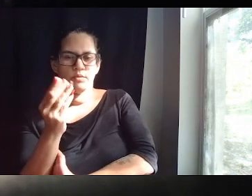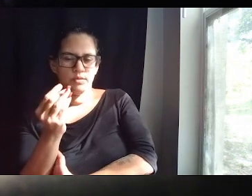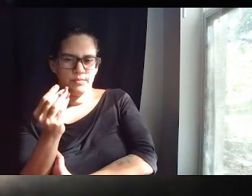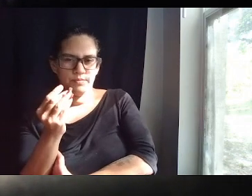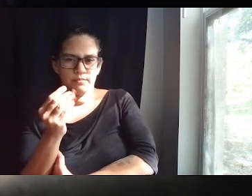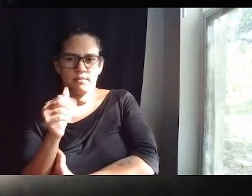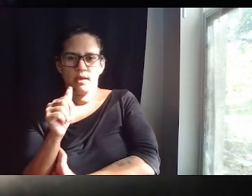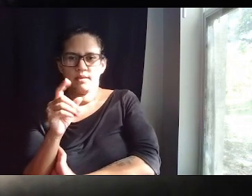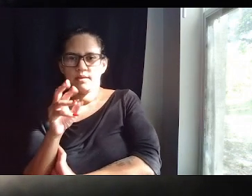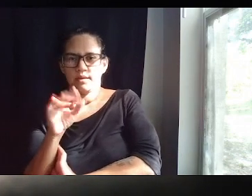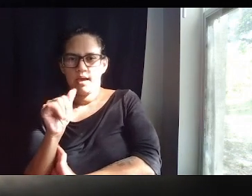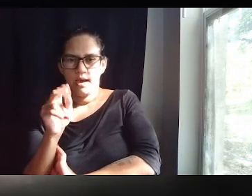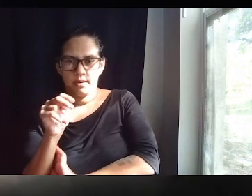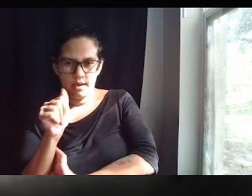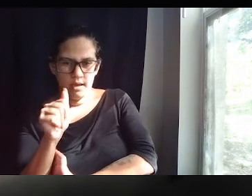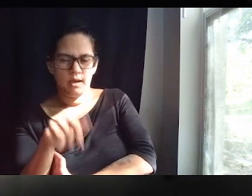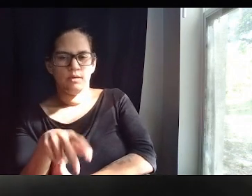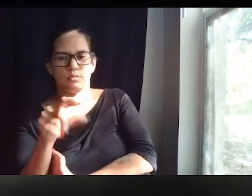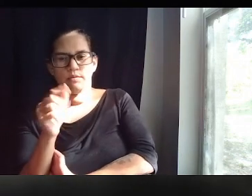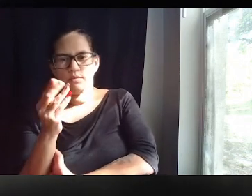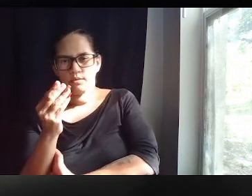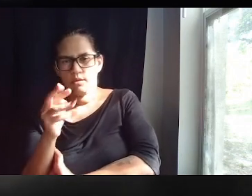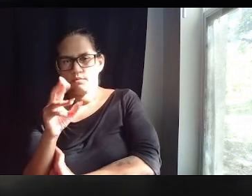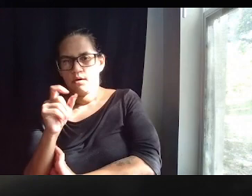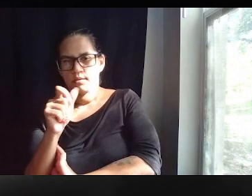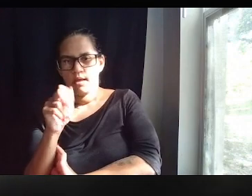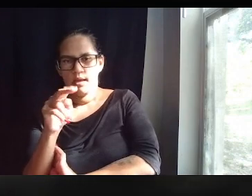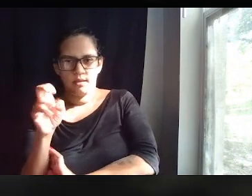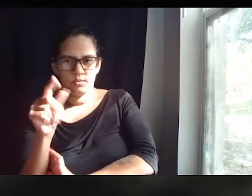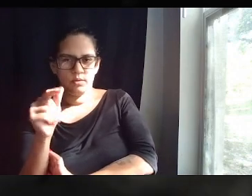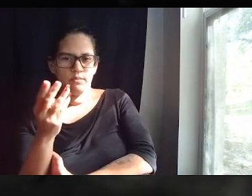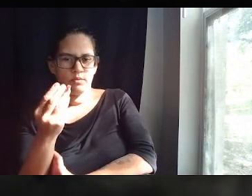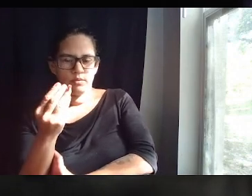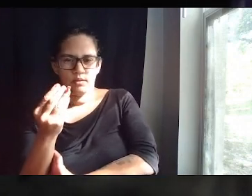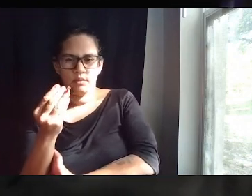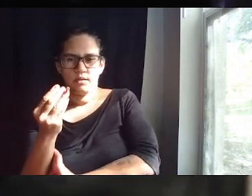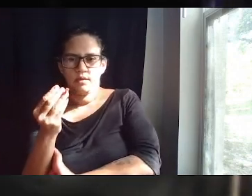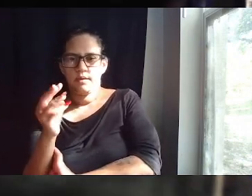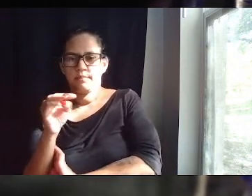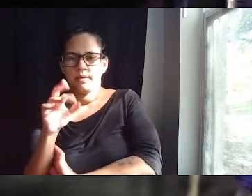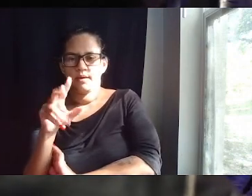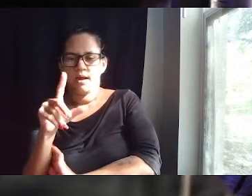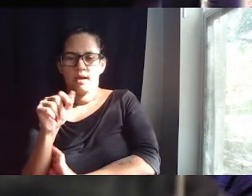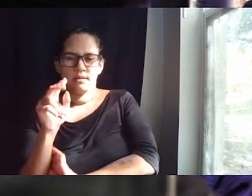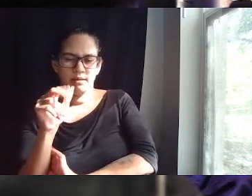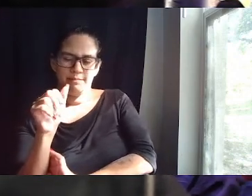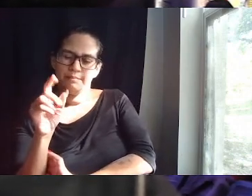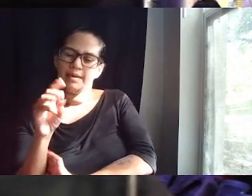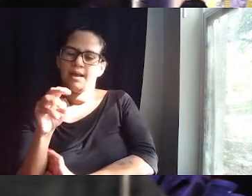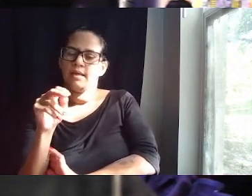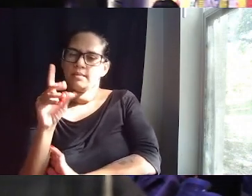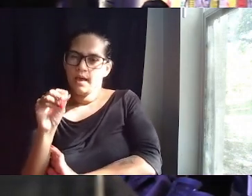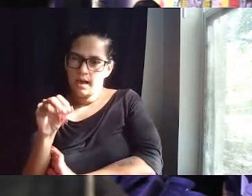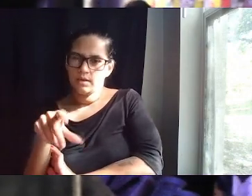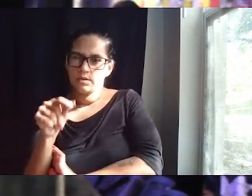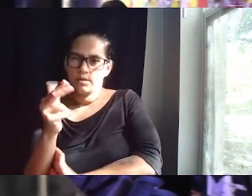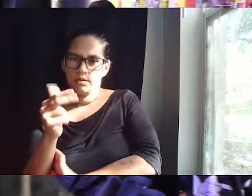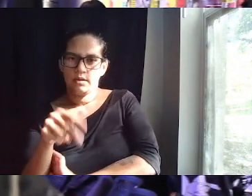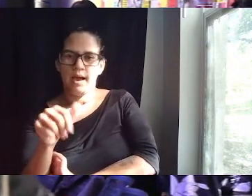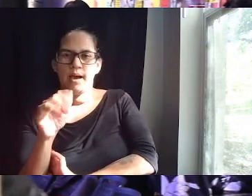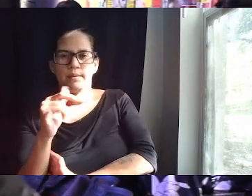2014. Roxanne, 2014. Miranda, 2013. Abigail, 2013.